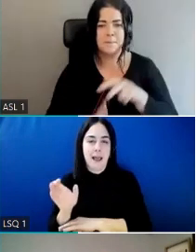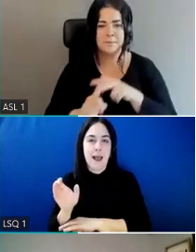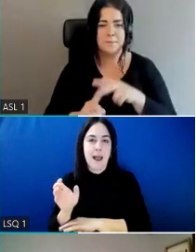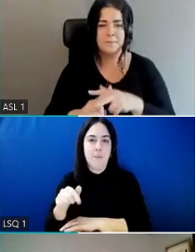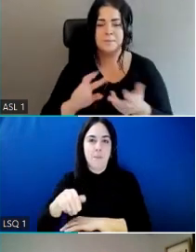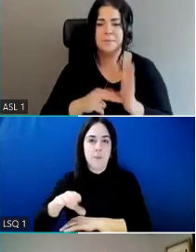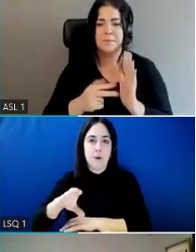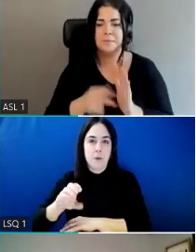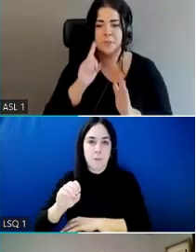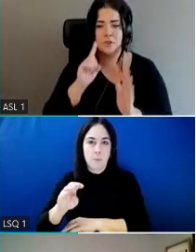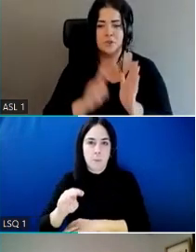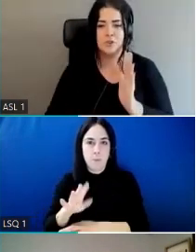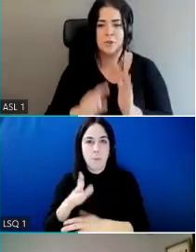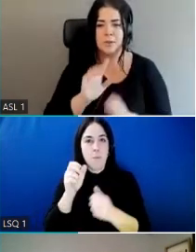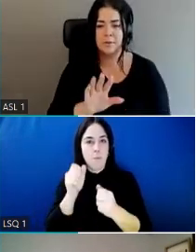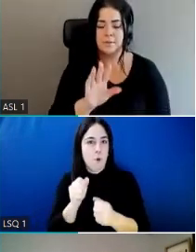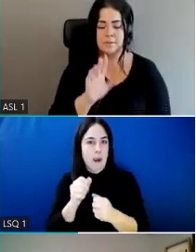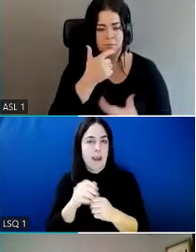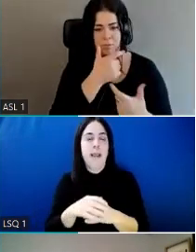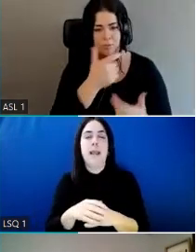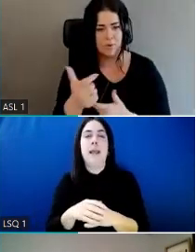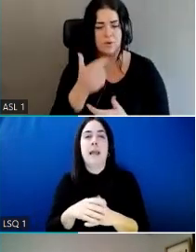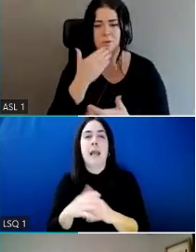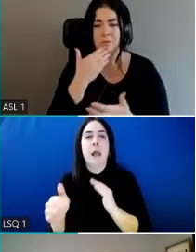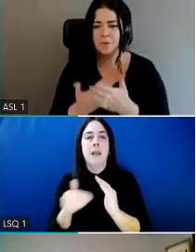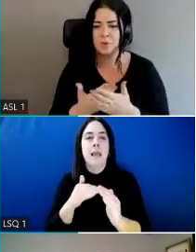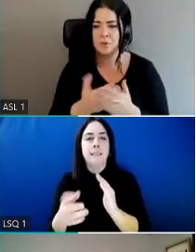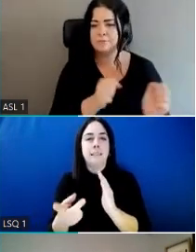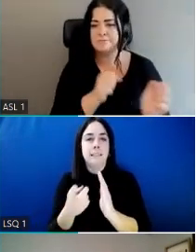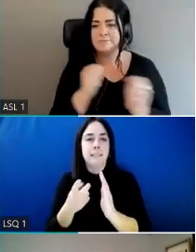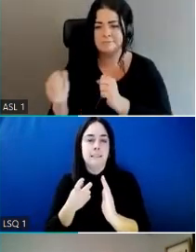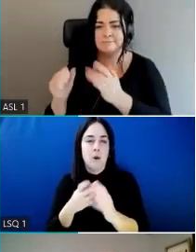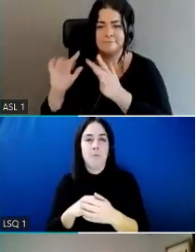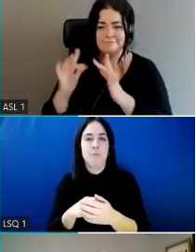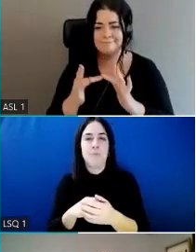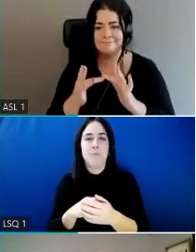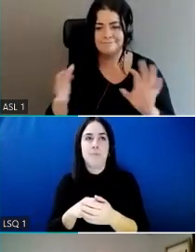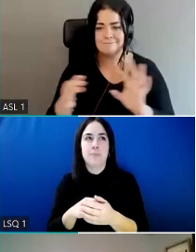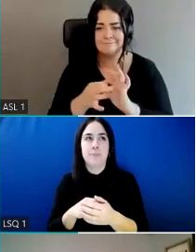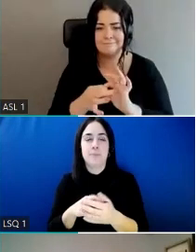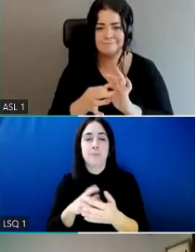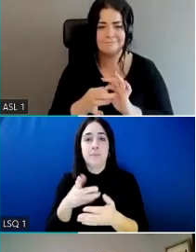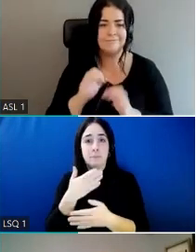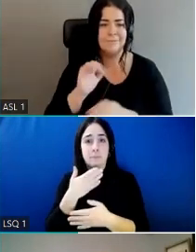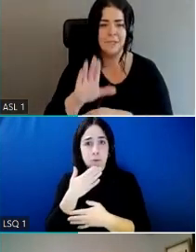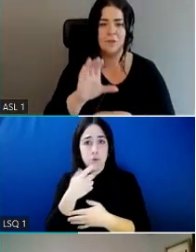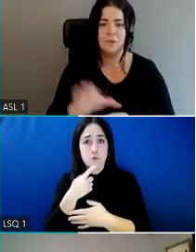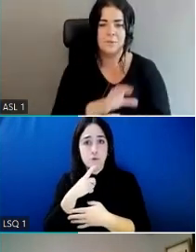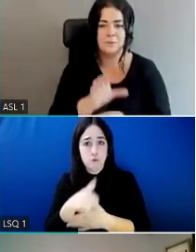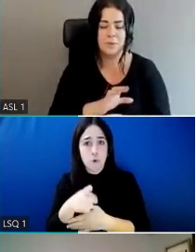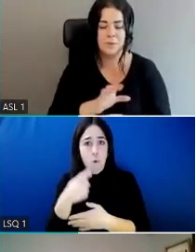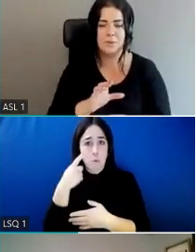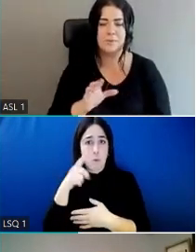webinar from a location with a strong internet connection and that your computer's volume is turned on.